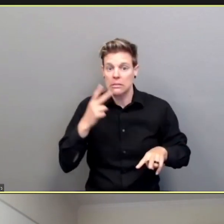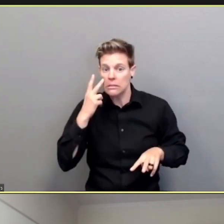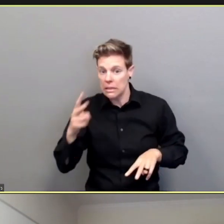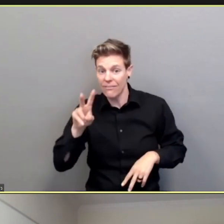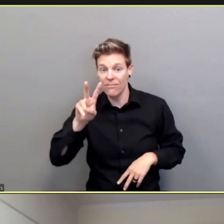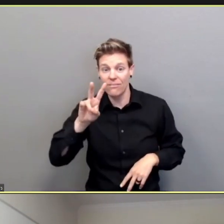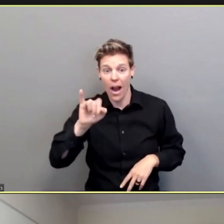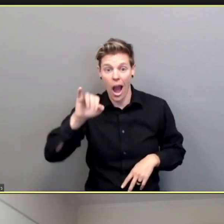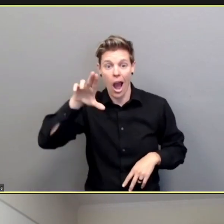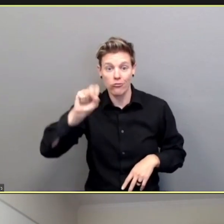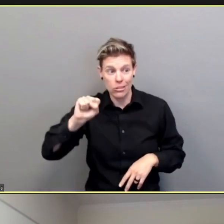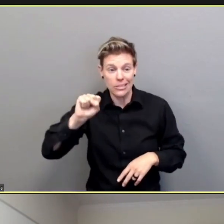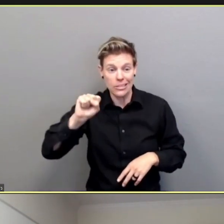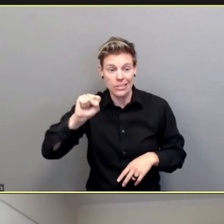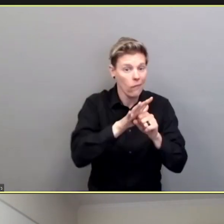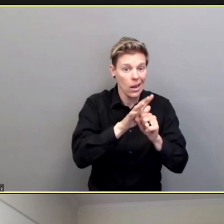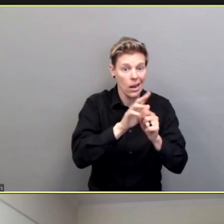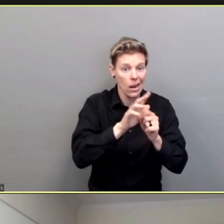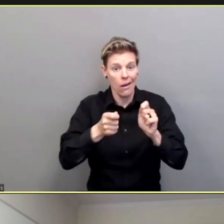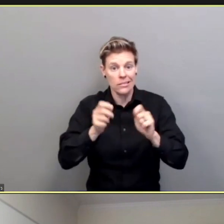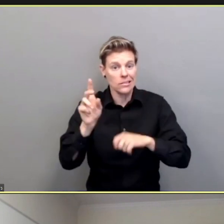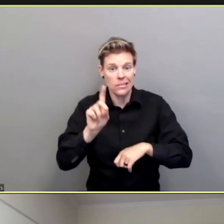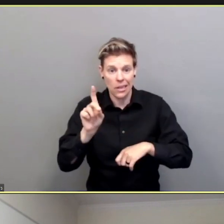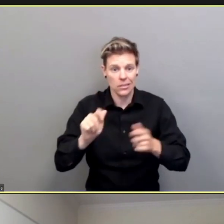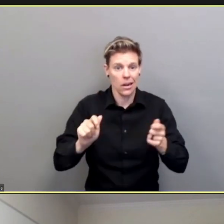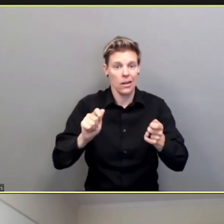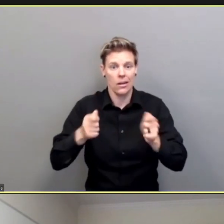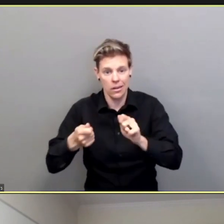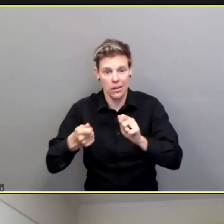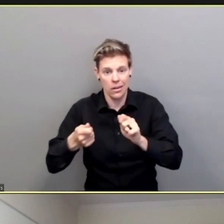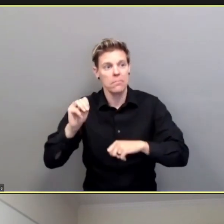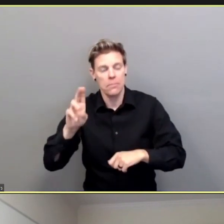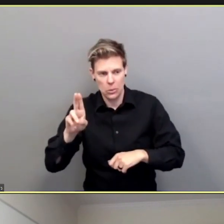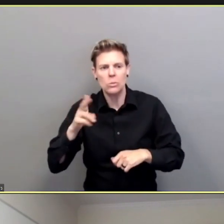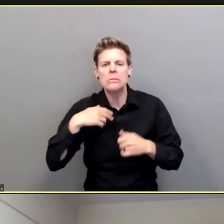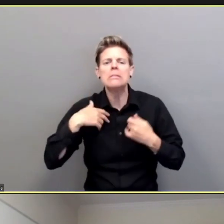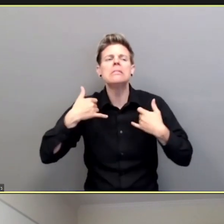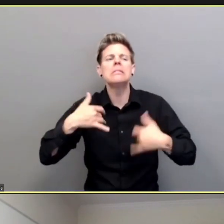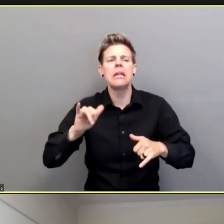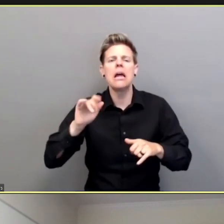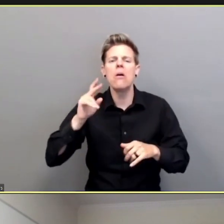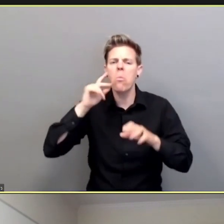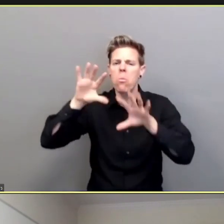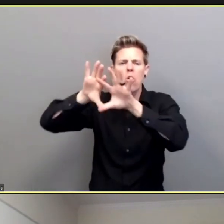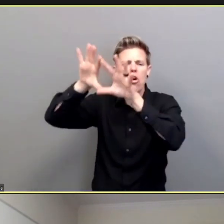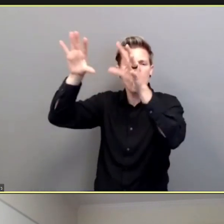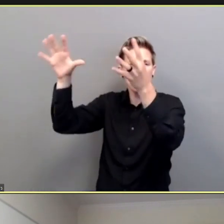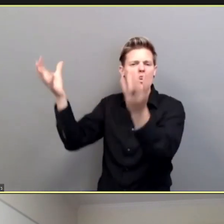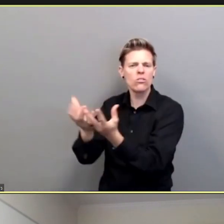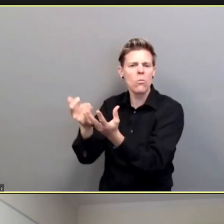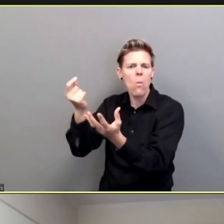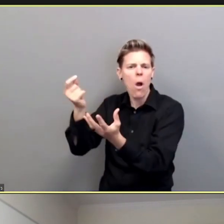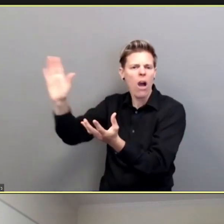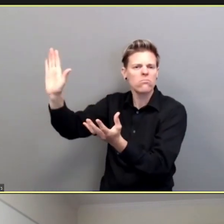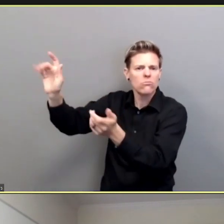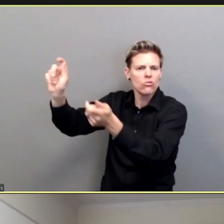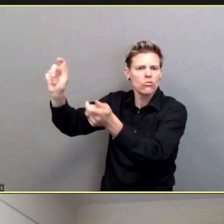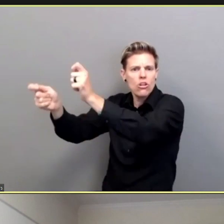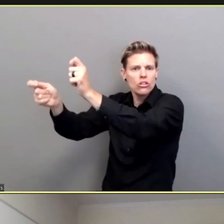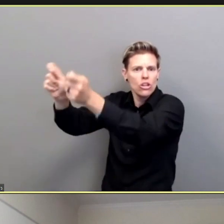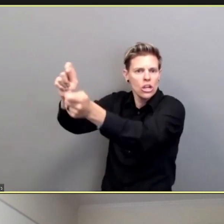eye on what's happening globally to understand the impact of these